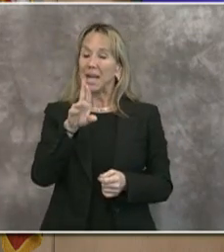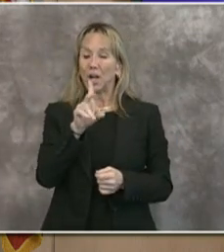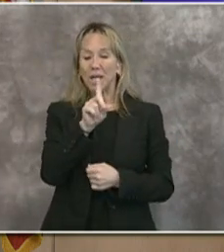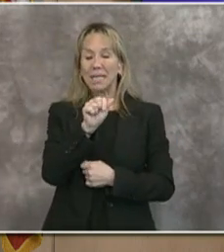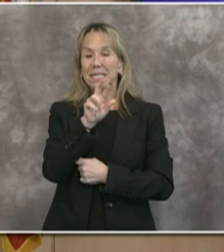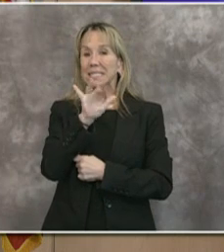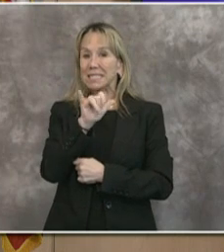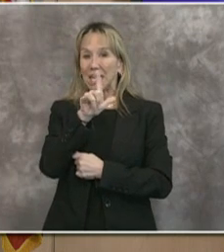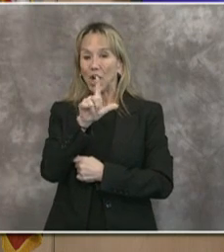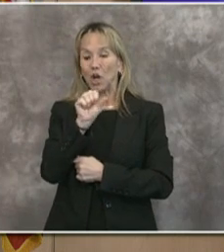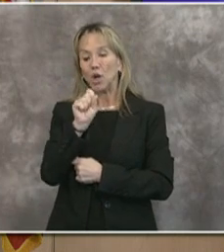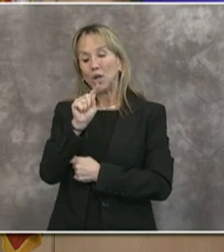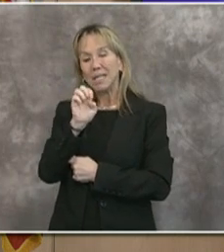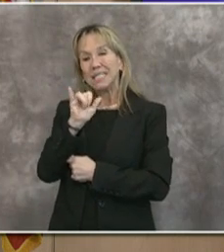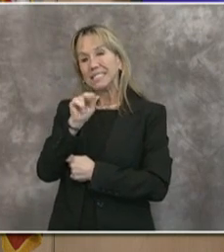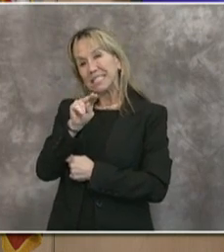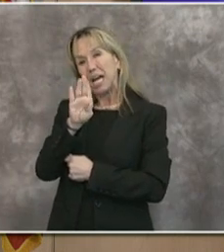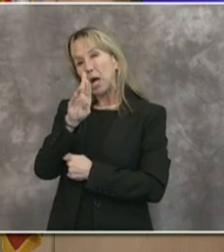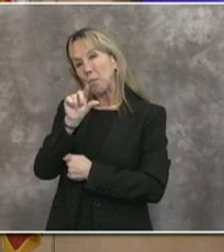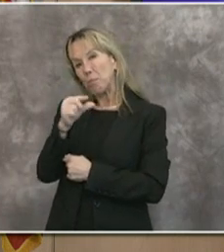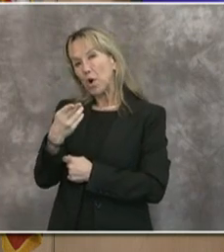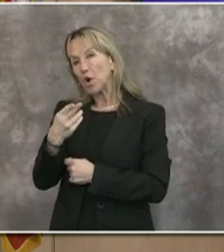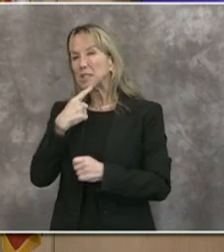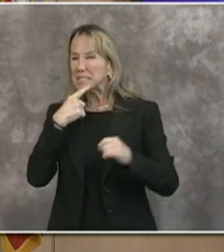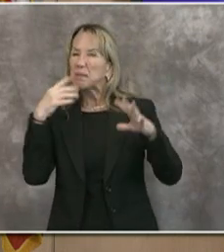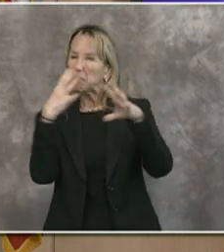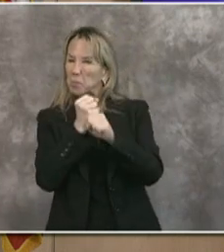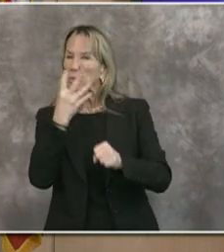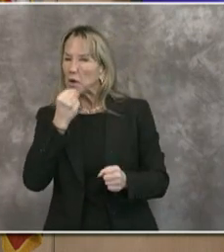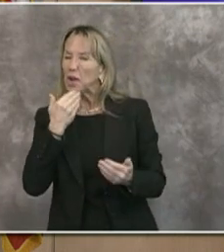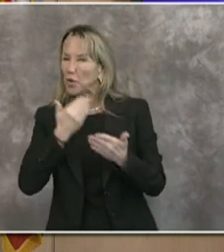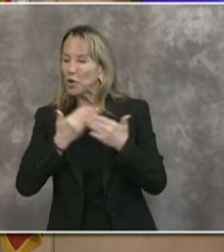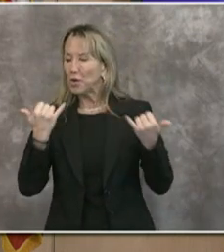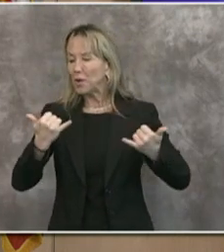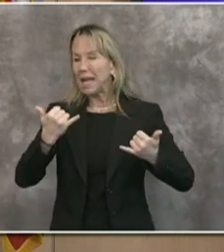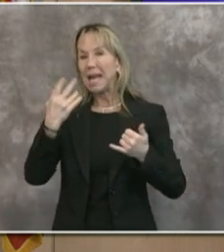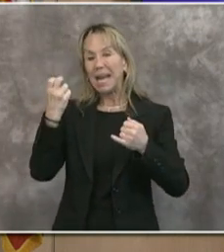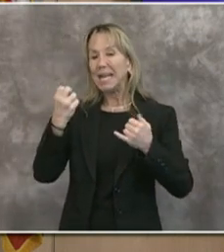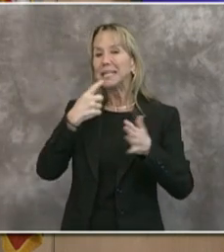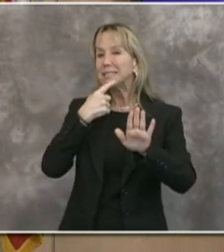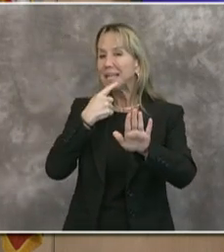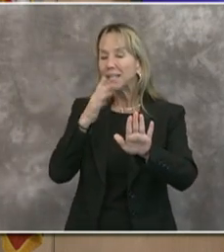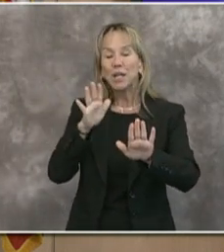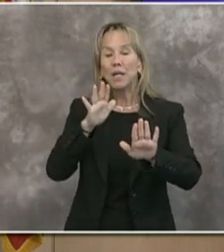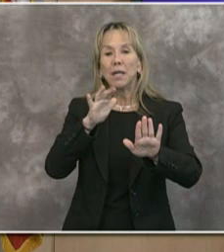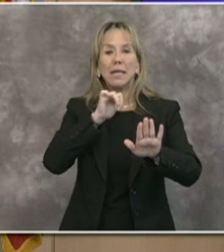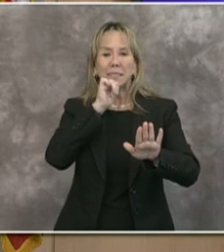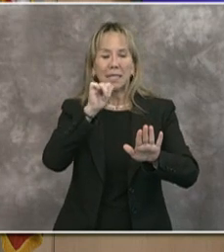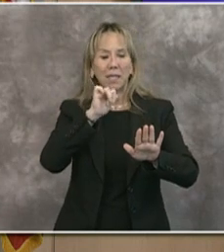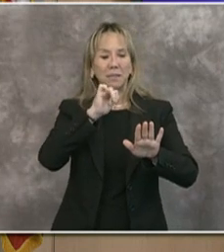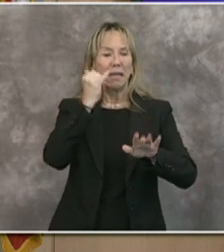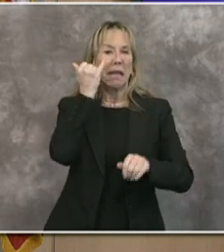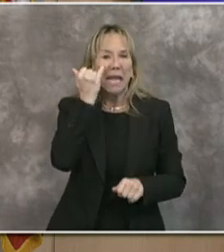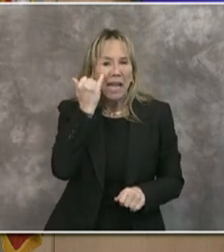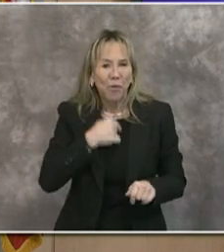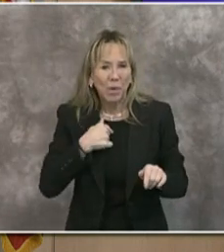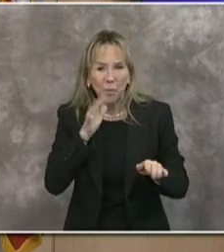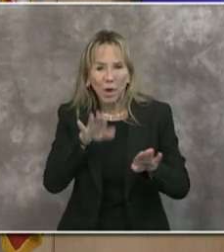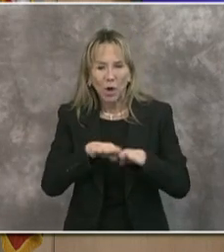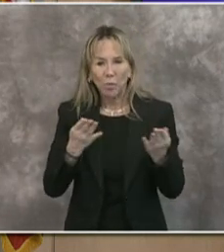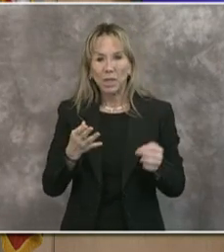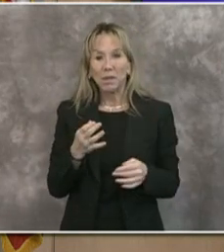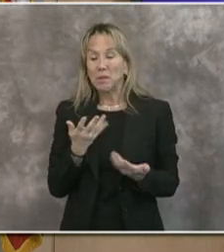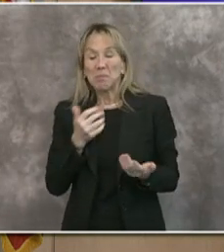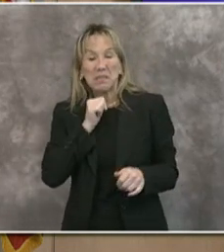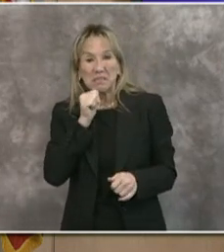think summed it up really well when he talked about opening. He said, the question is not if we will open, it's not when we open, it's how we